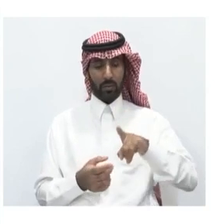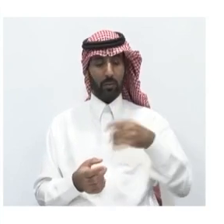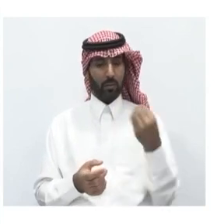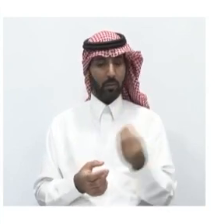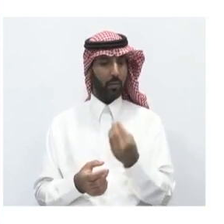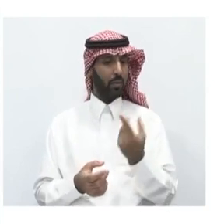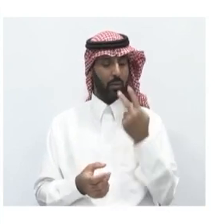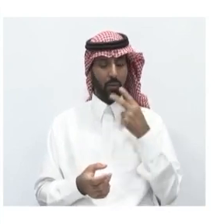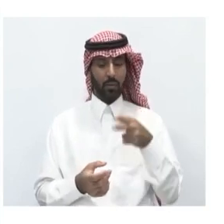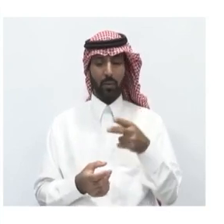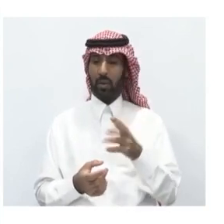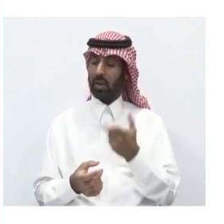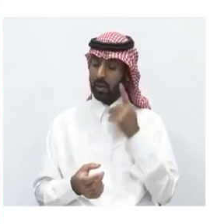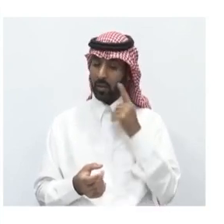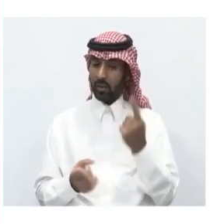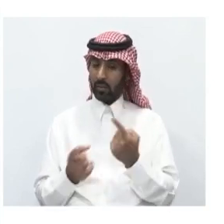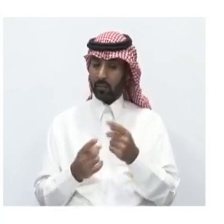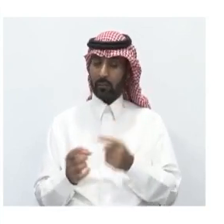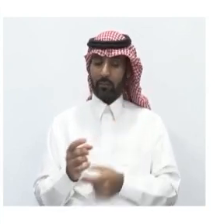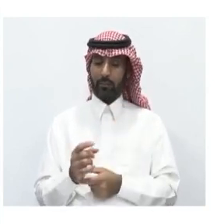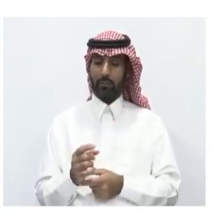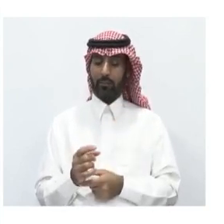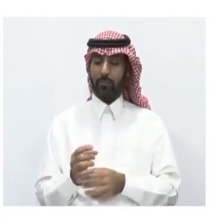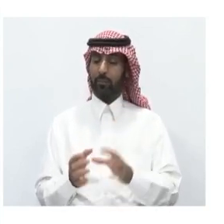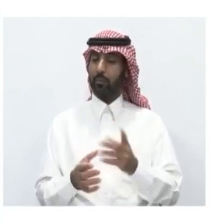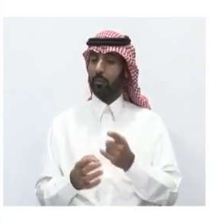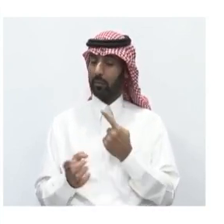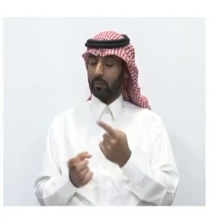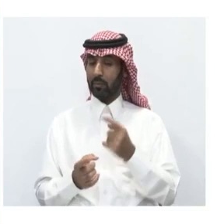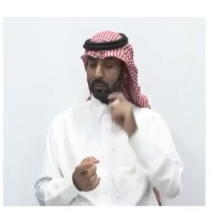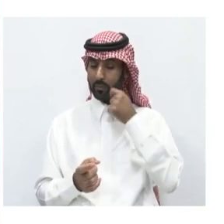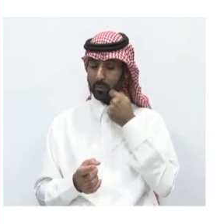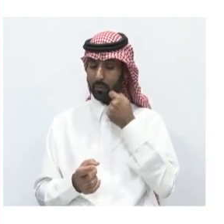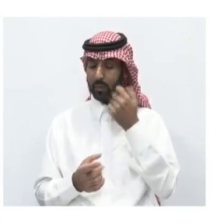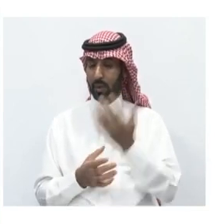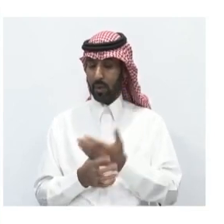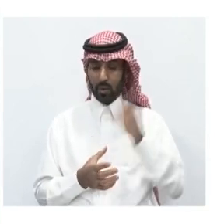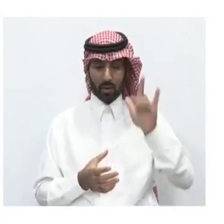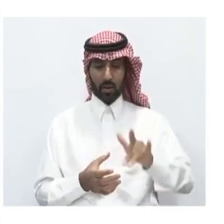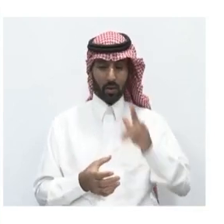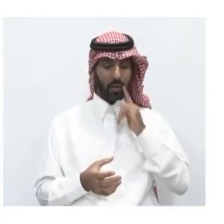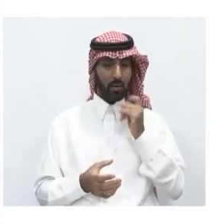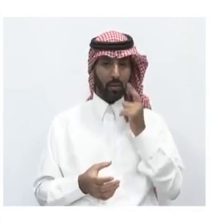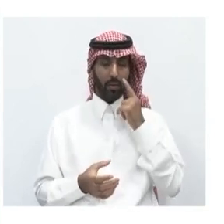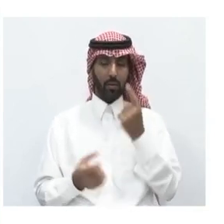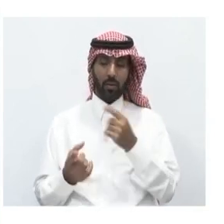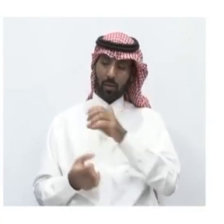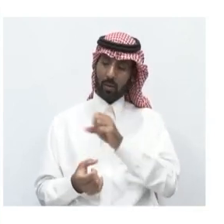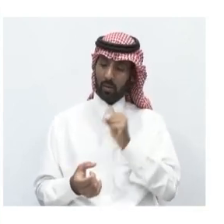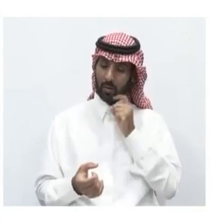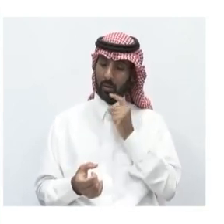the flight attendant respond? What reasons does she give? How does the passenger end up getting what he